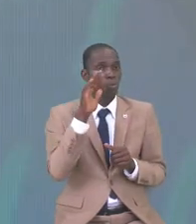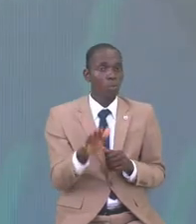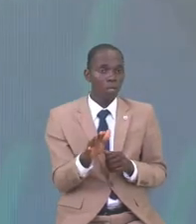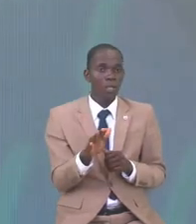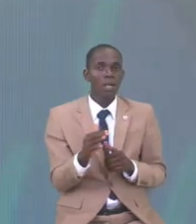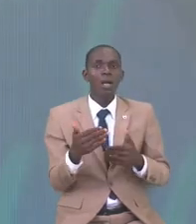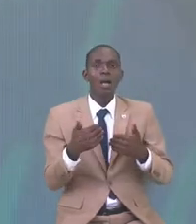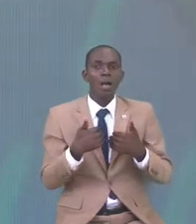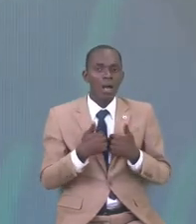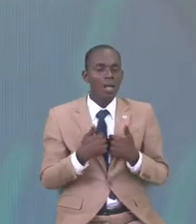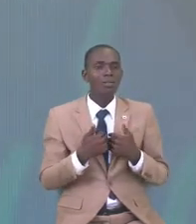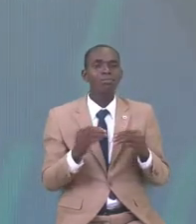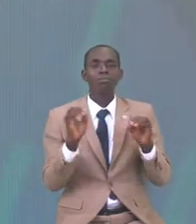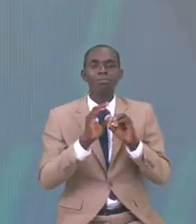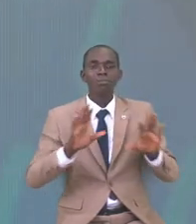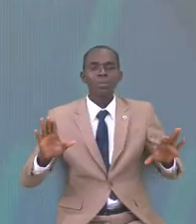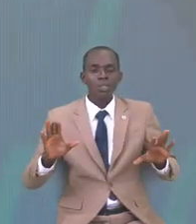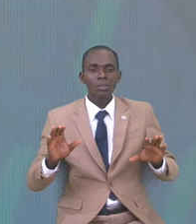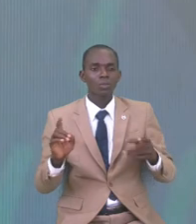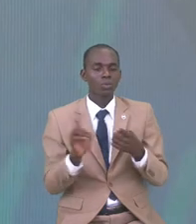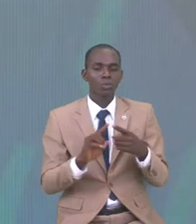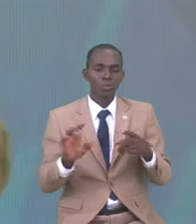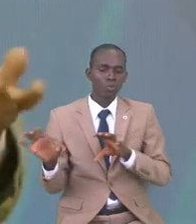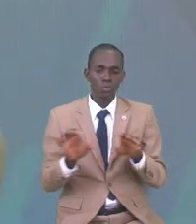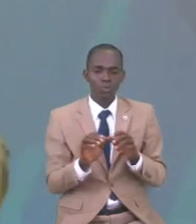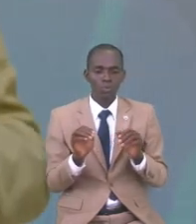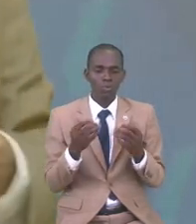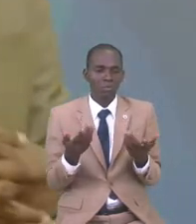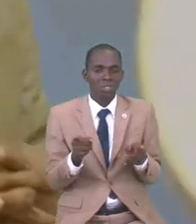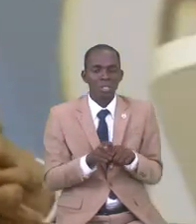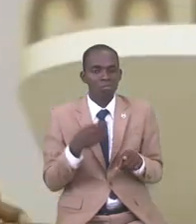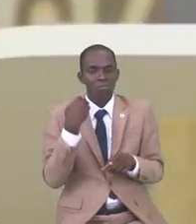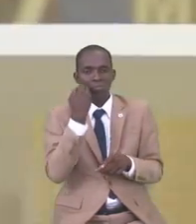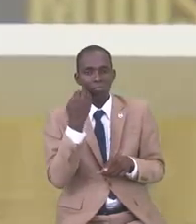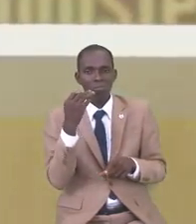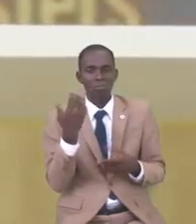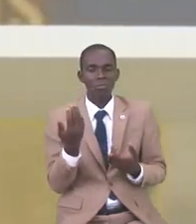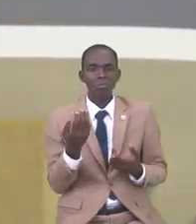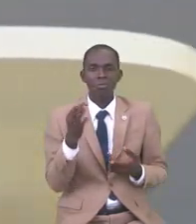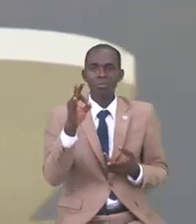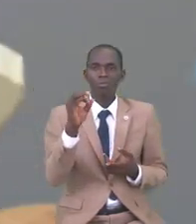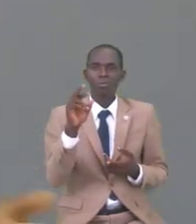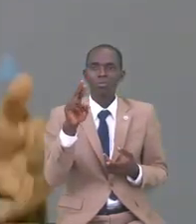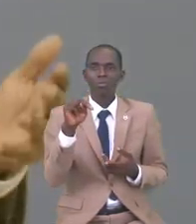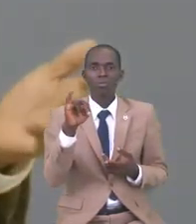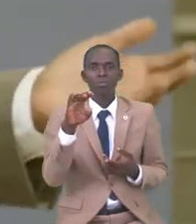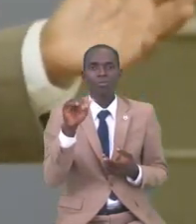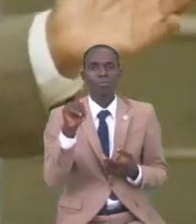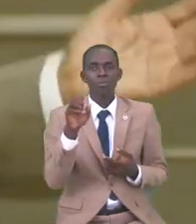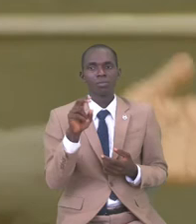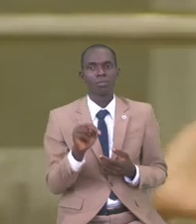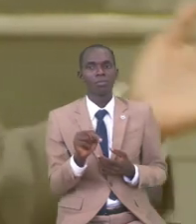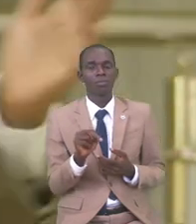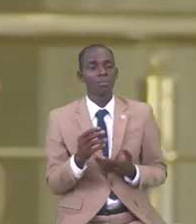nothing together of the flesh. You know, other people have become so familiar. That's the woman